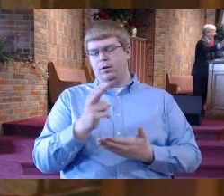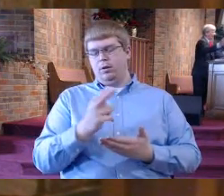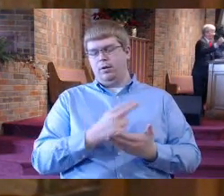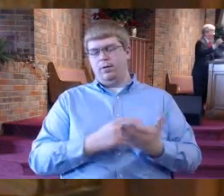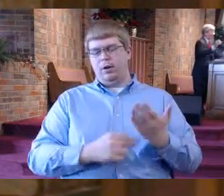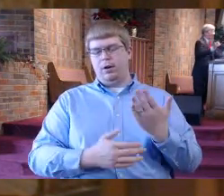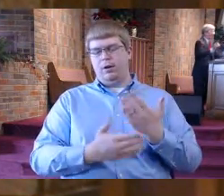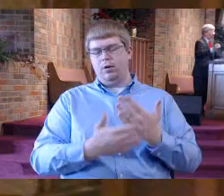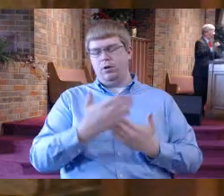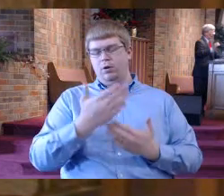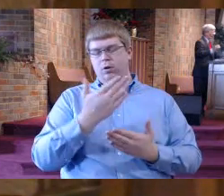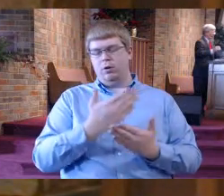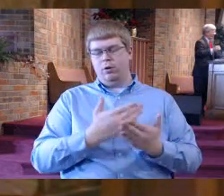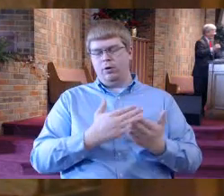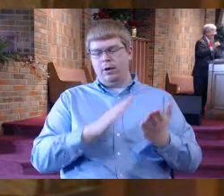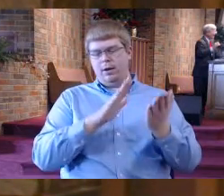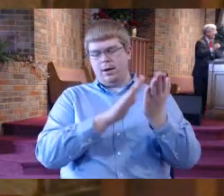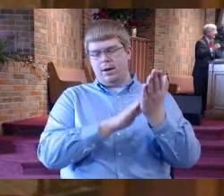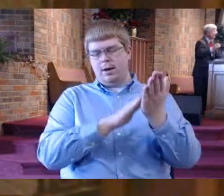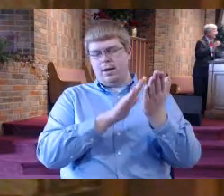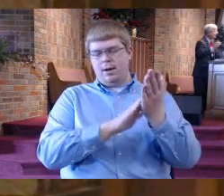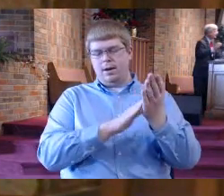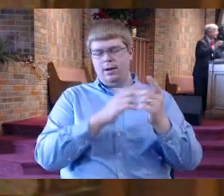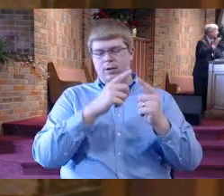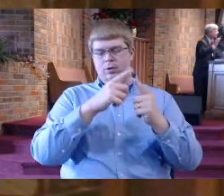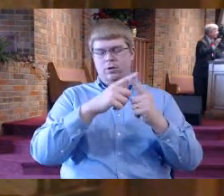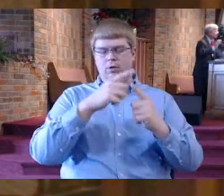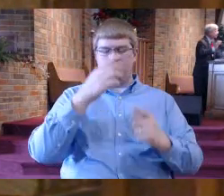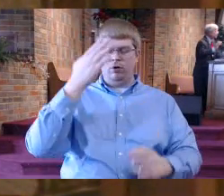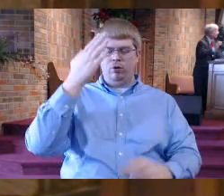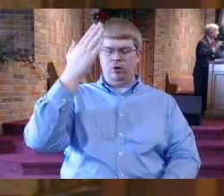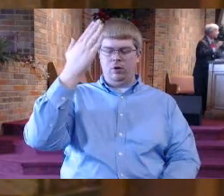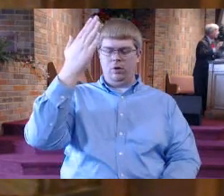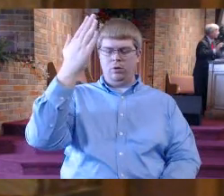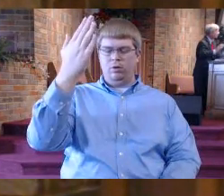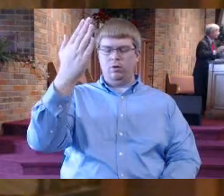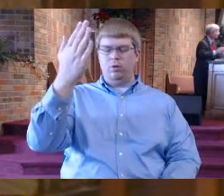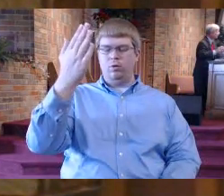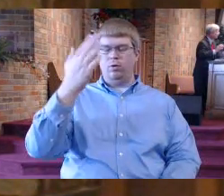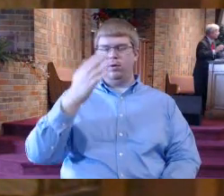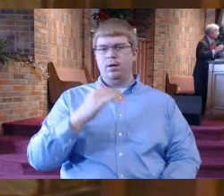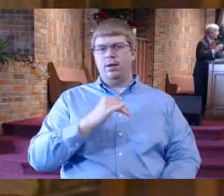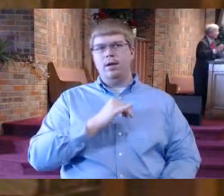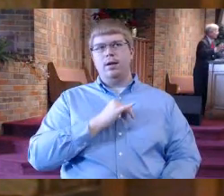throne, lifting holy hands to you